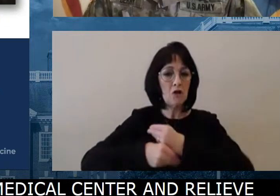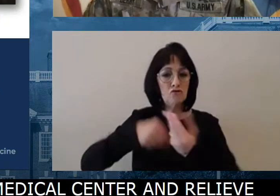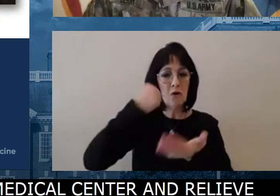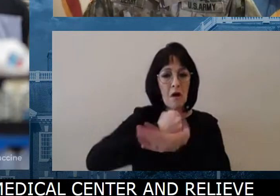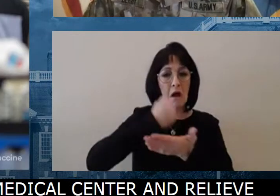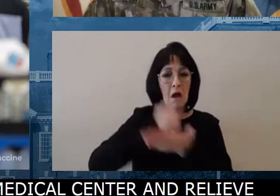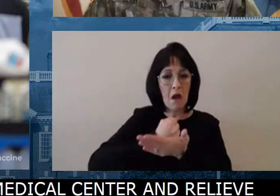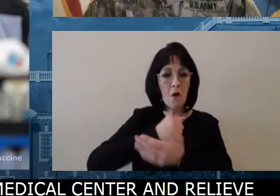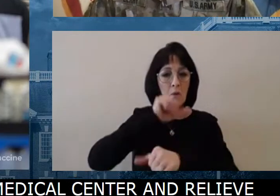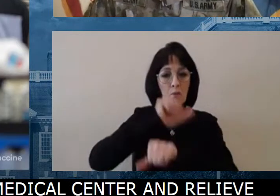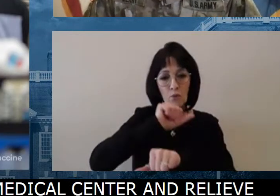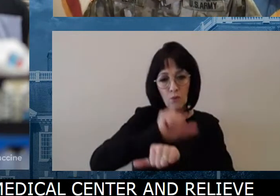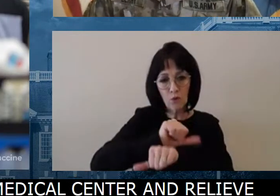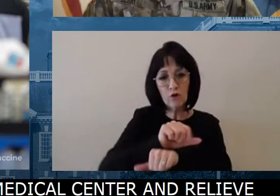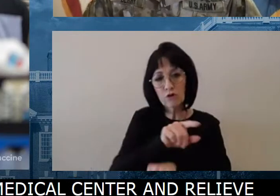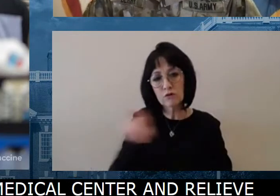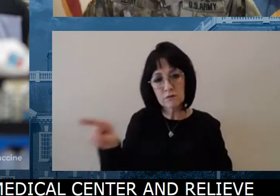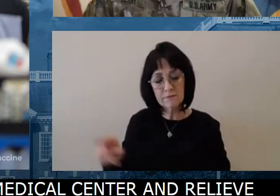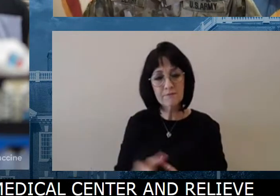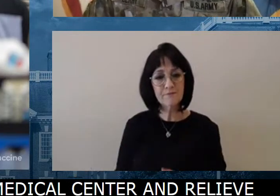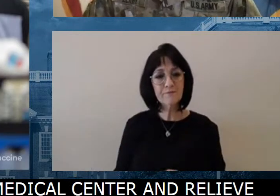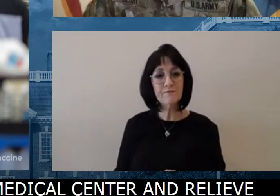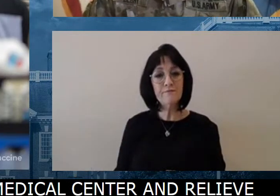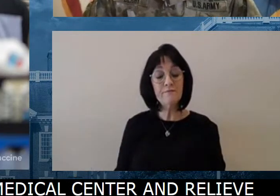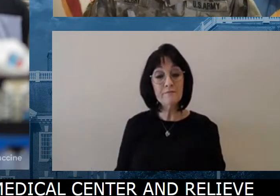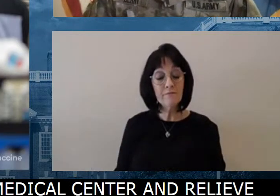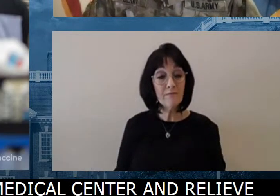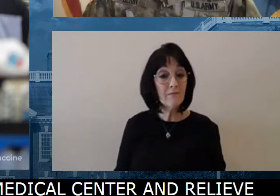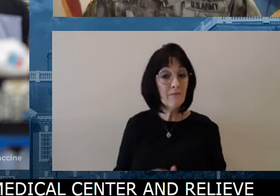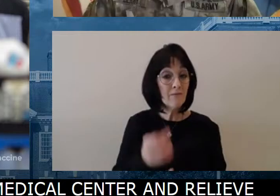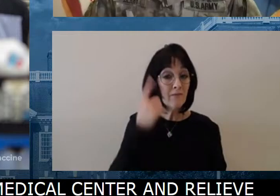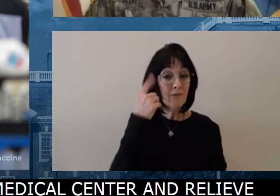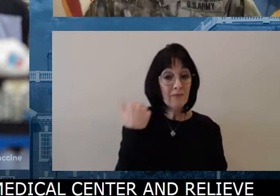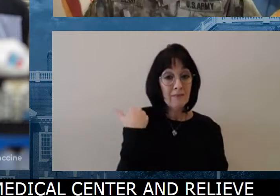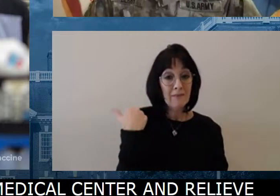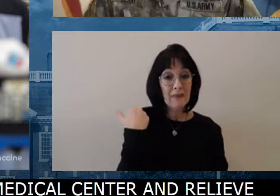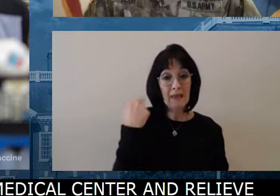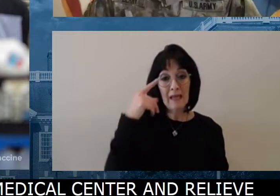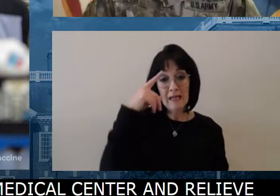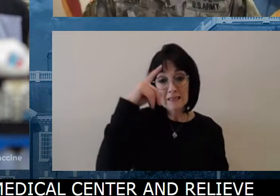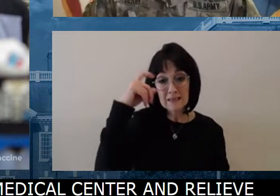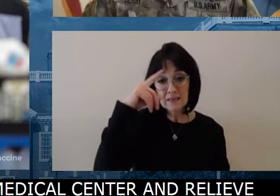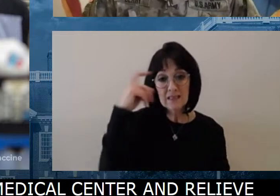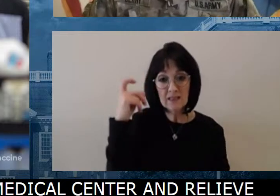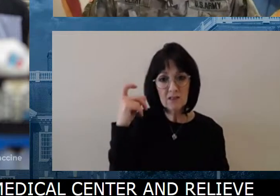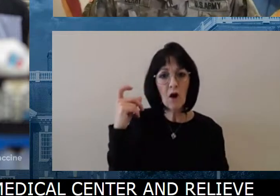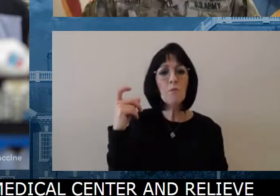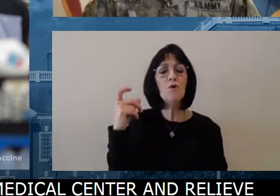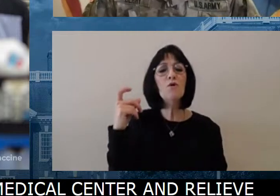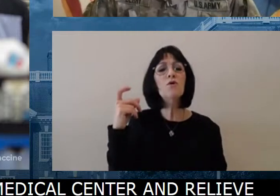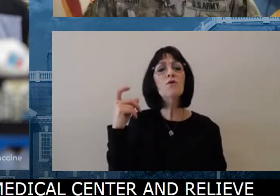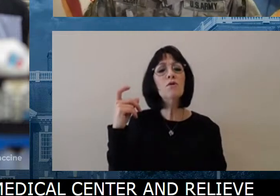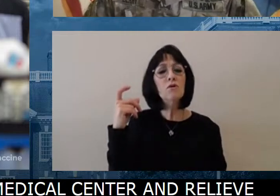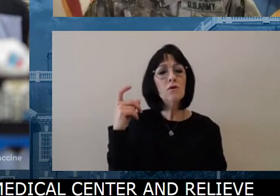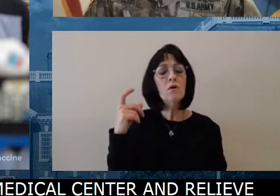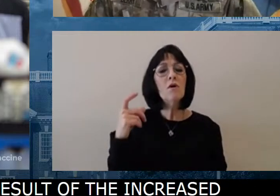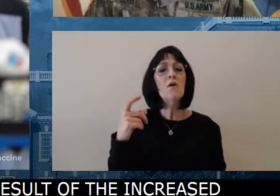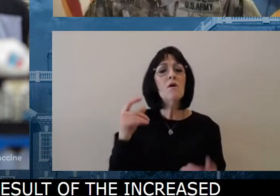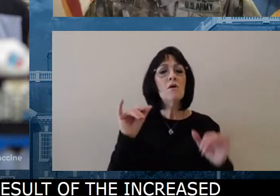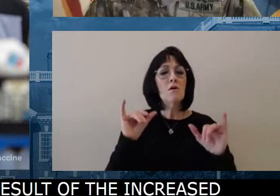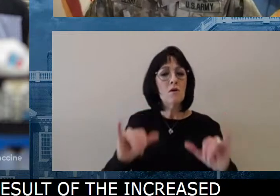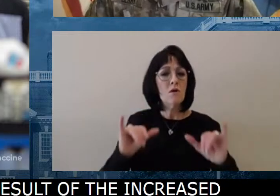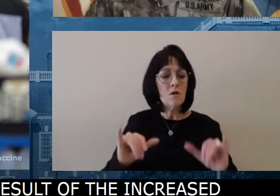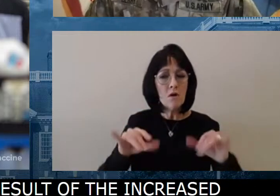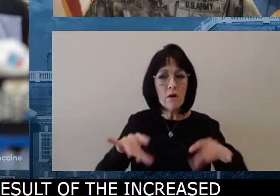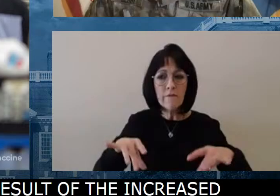the next slide, you'll see we really had to get involved in the distribution of food, and we